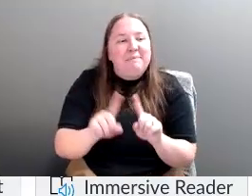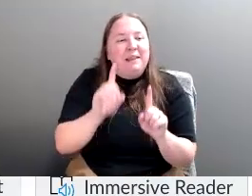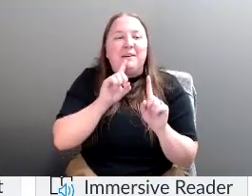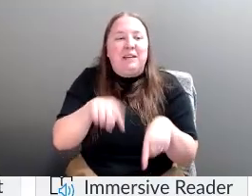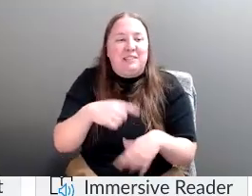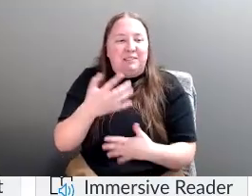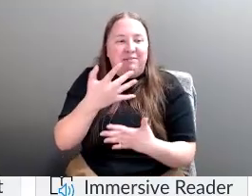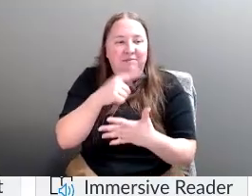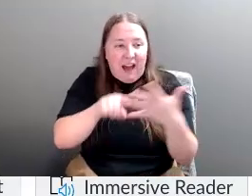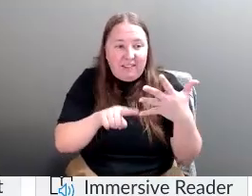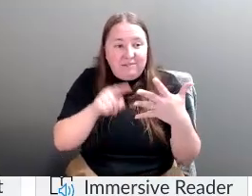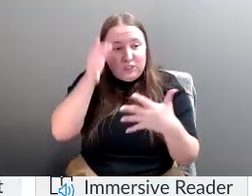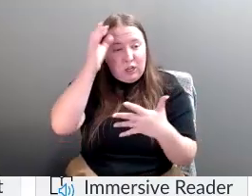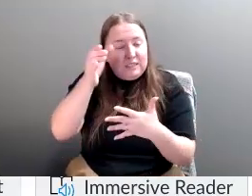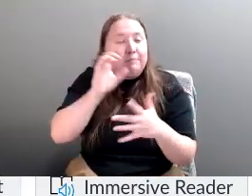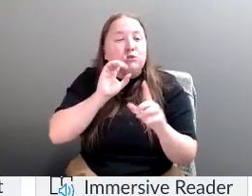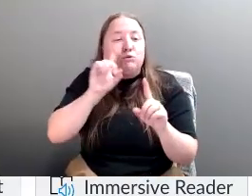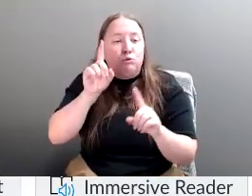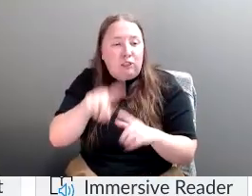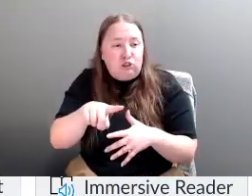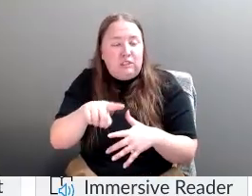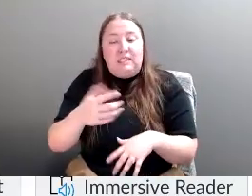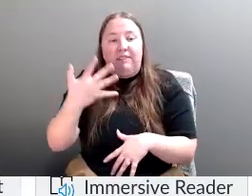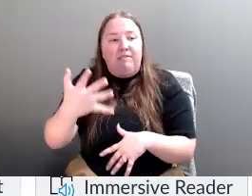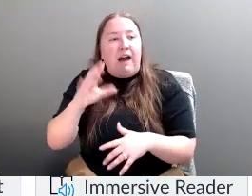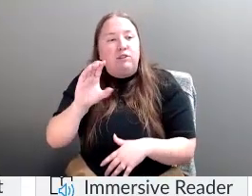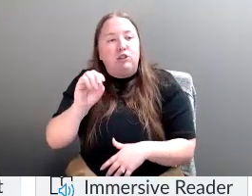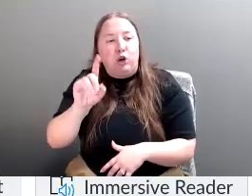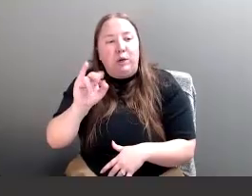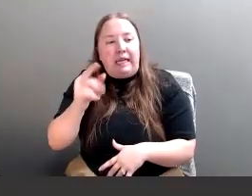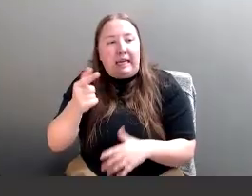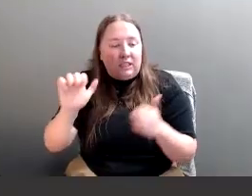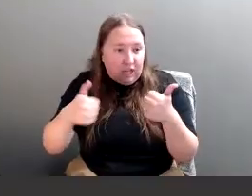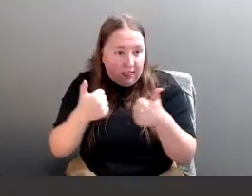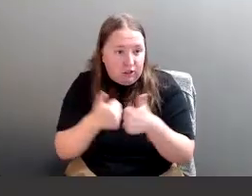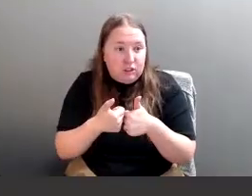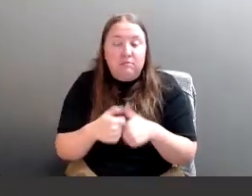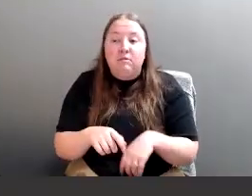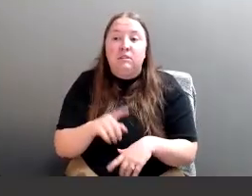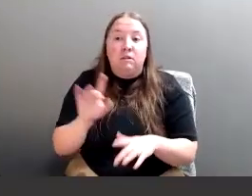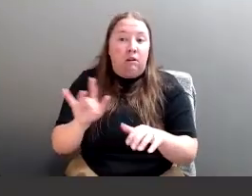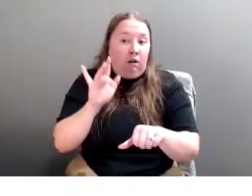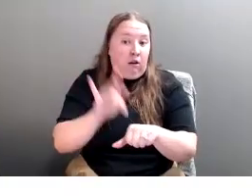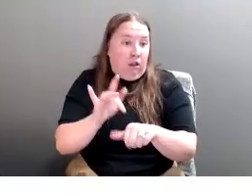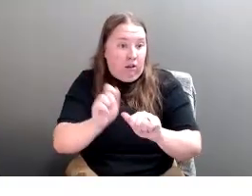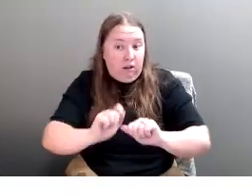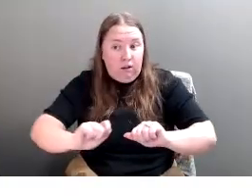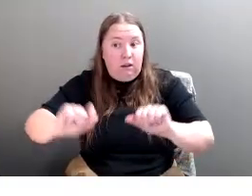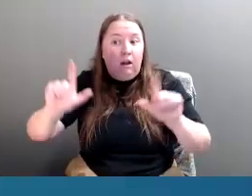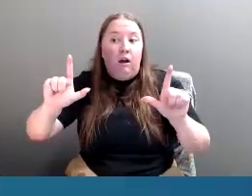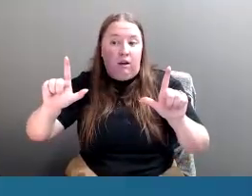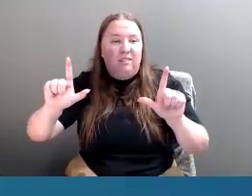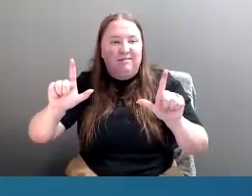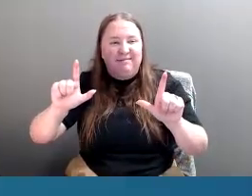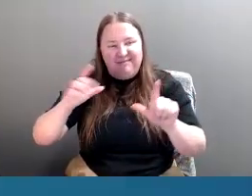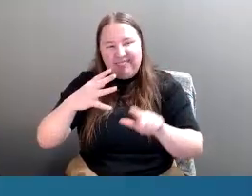concept questions and they're going to complete 5 coding challenges. Okay, and so when they click, what it does is it takes them, in this case, out